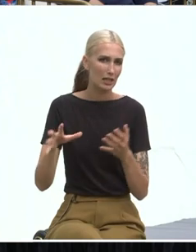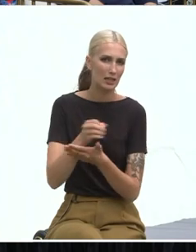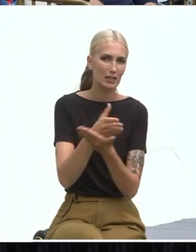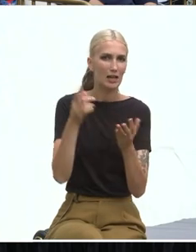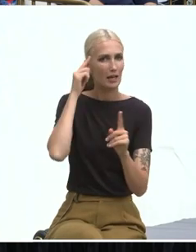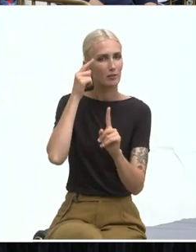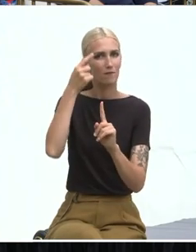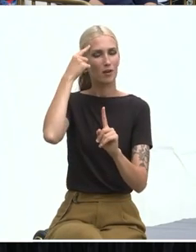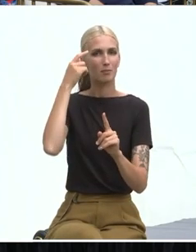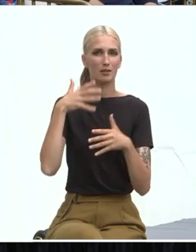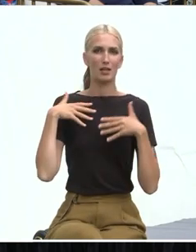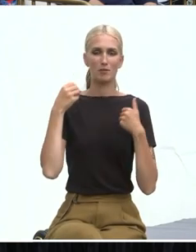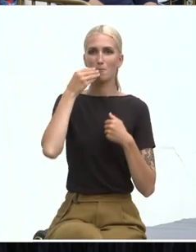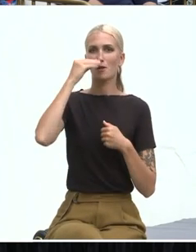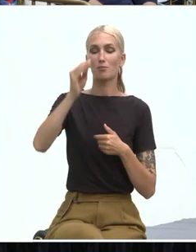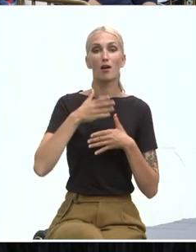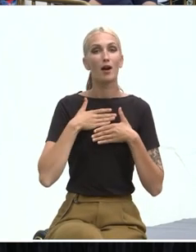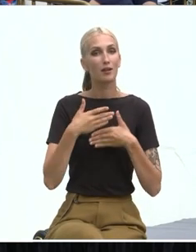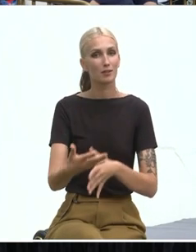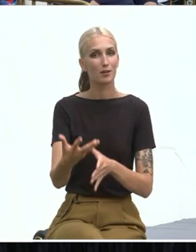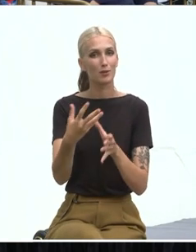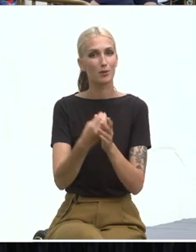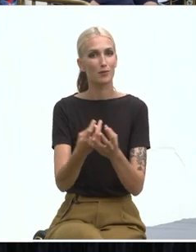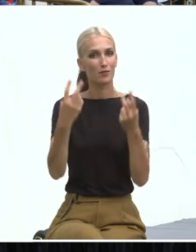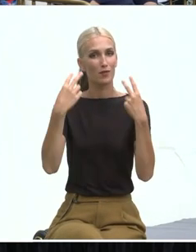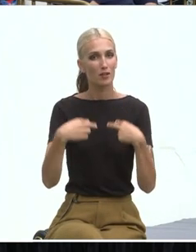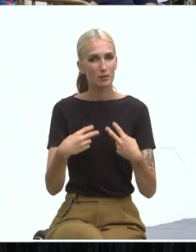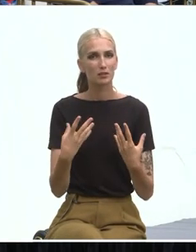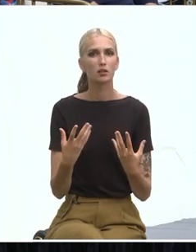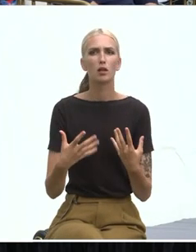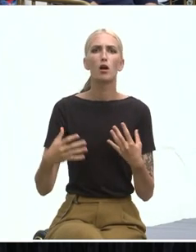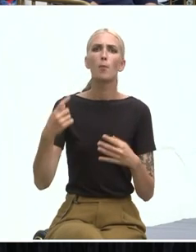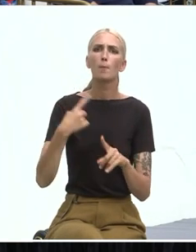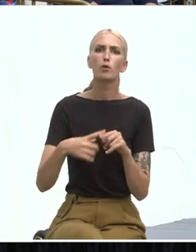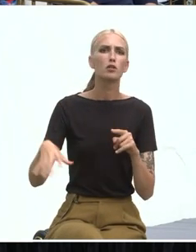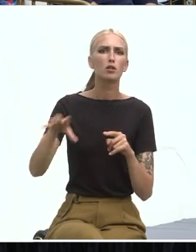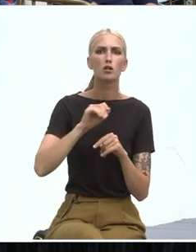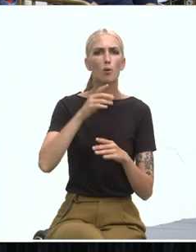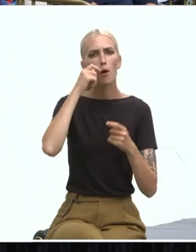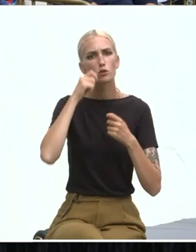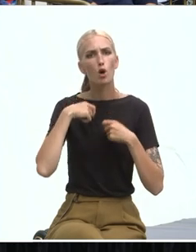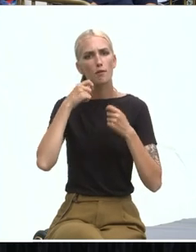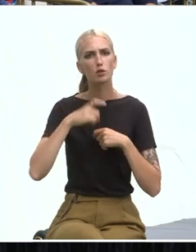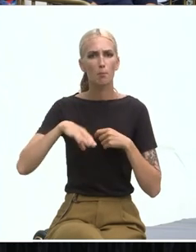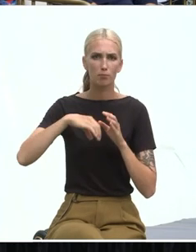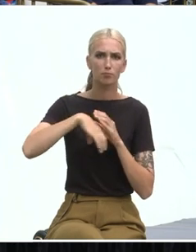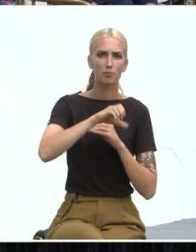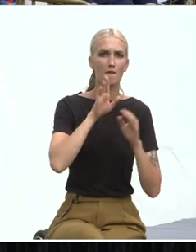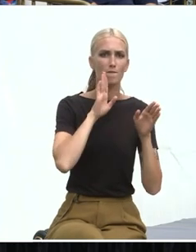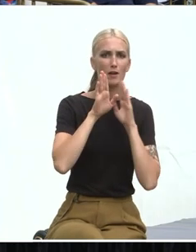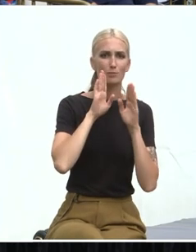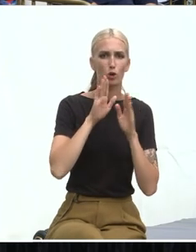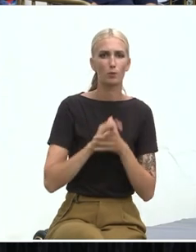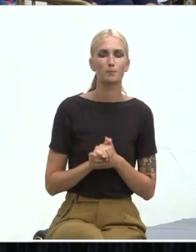health. Thank you for being with us, and I suppose we'll also publish all your advices on our Facebook page so we can share all what we